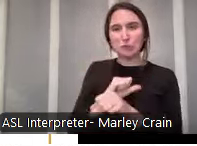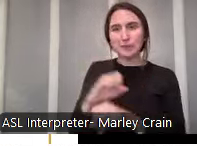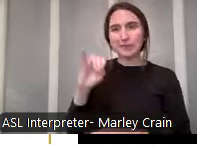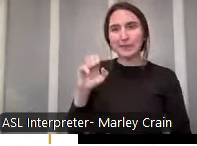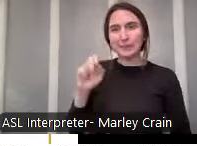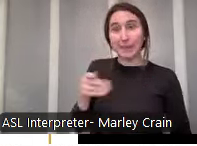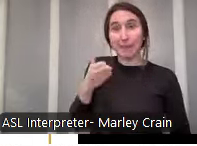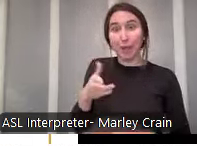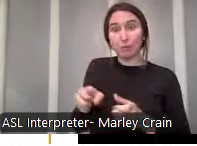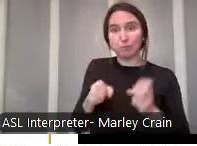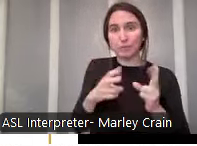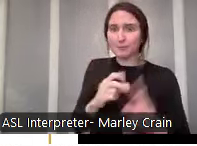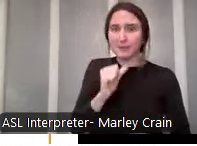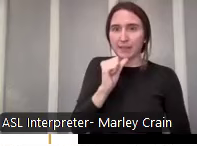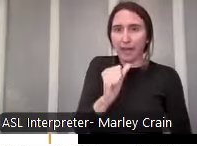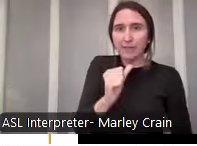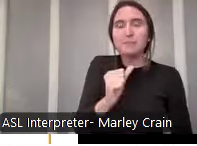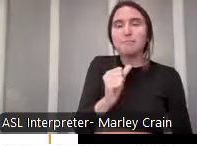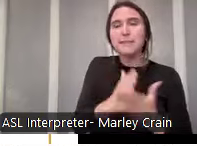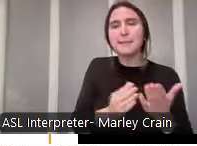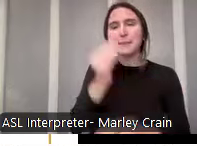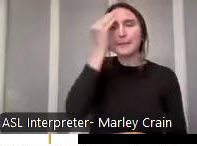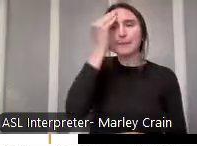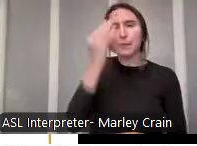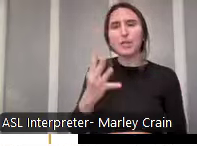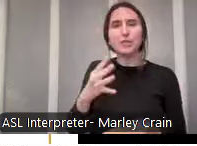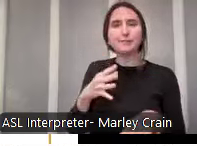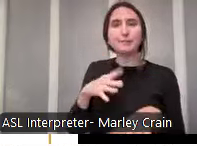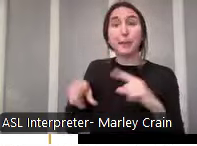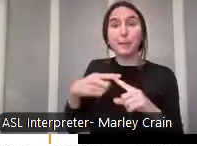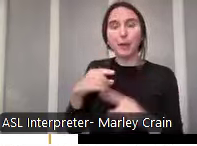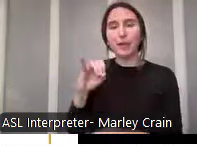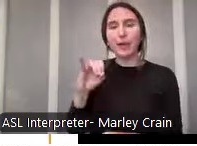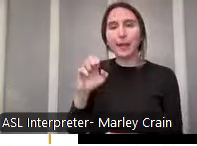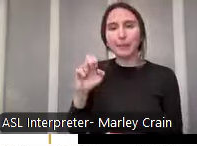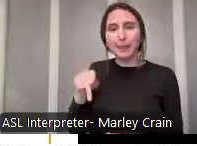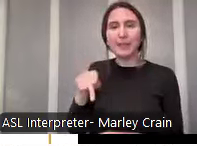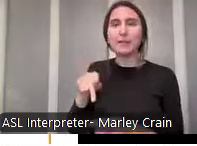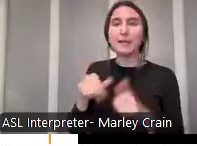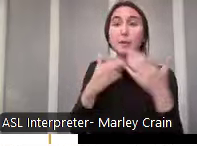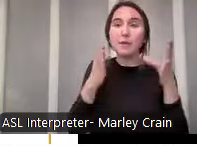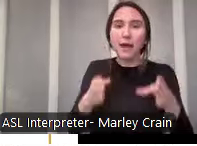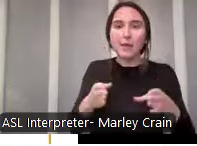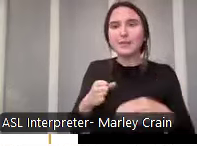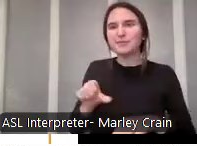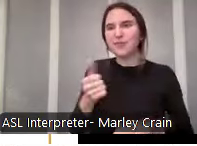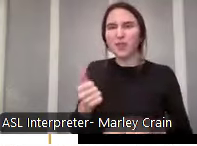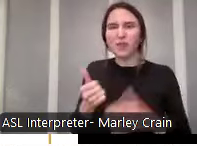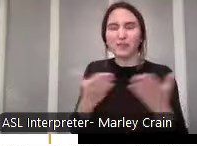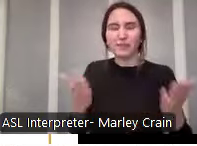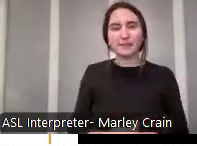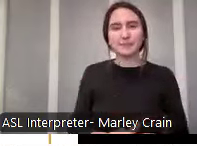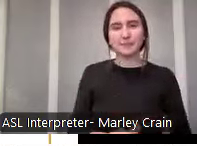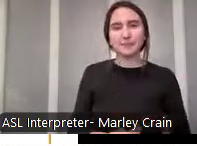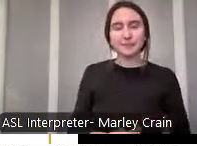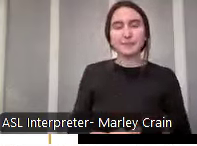out programs and who related service providers are. The big one that they transitioned to only